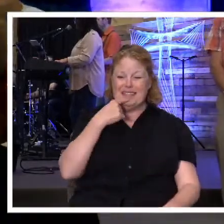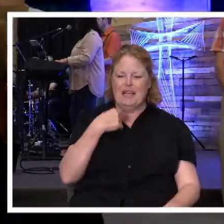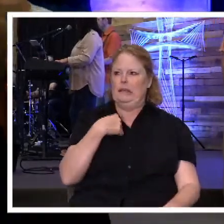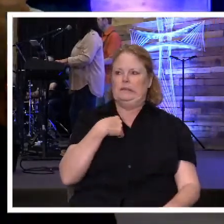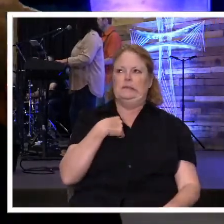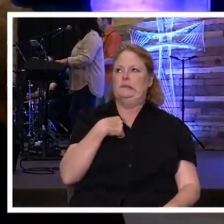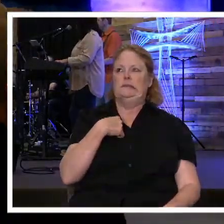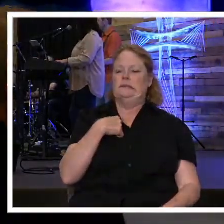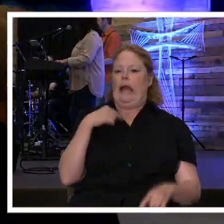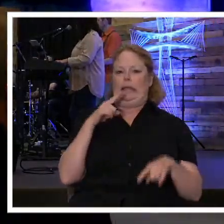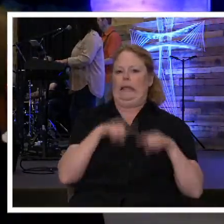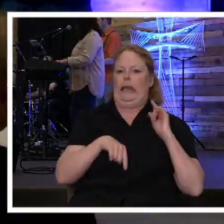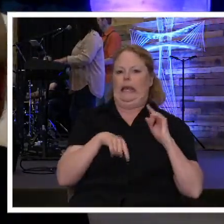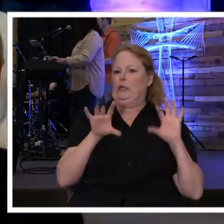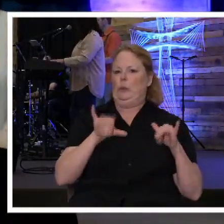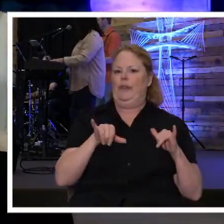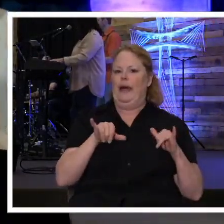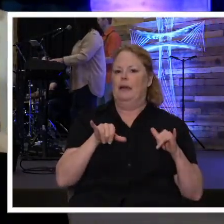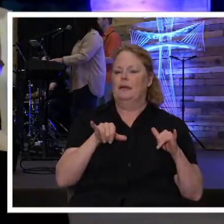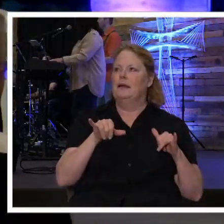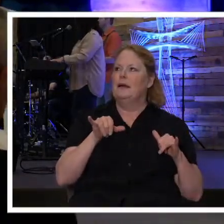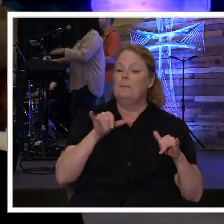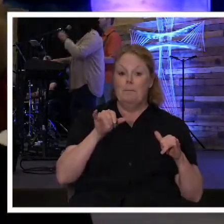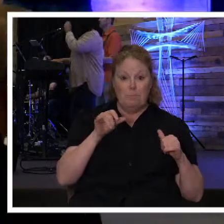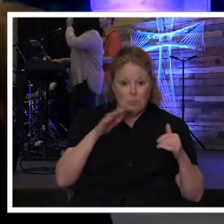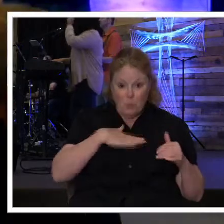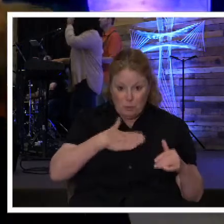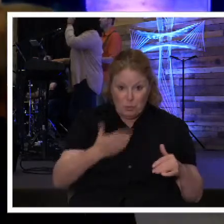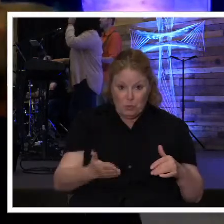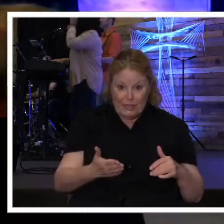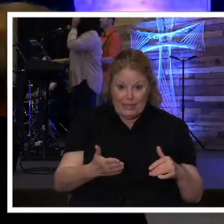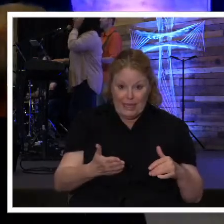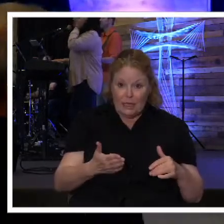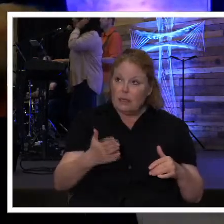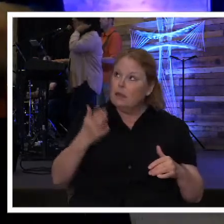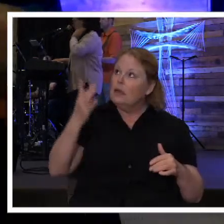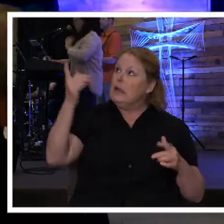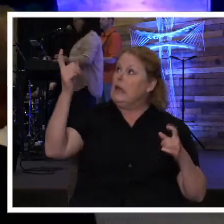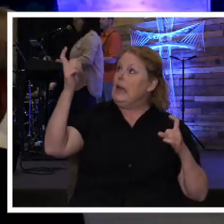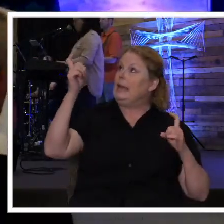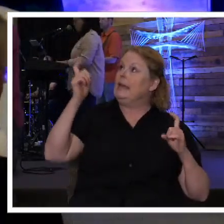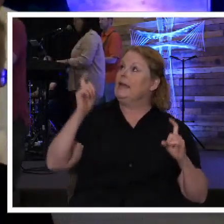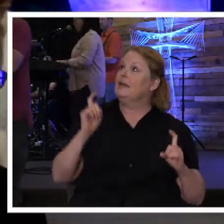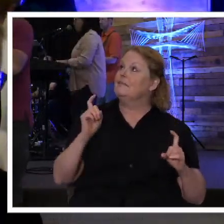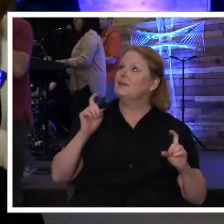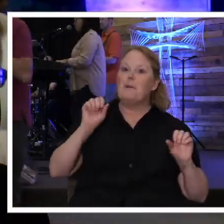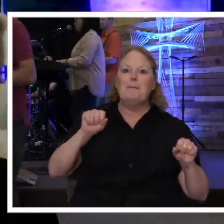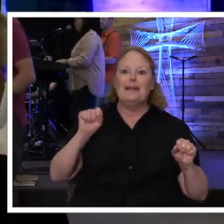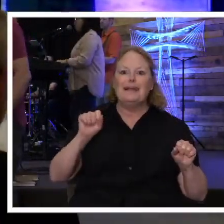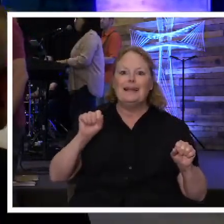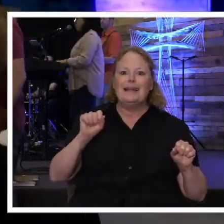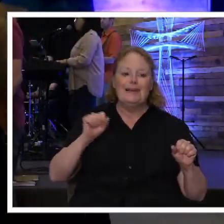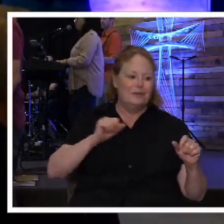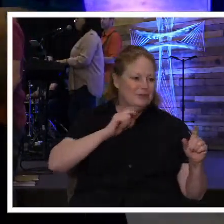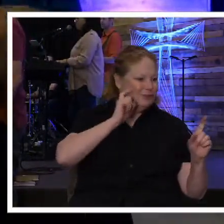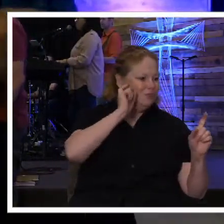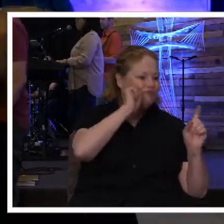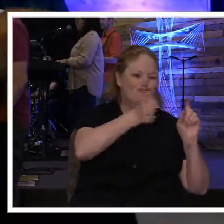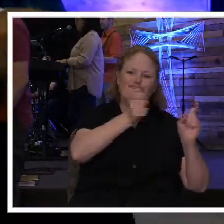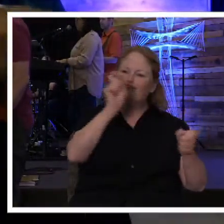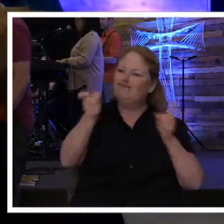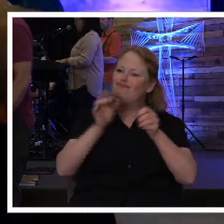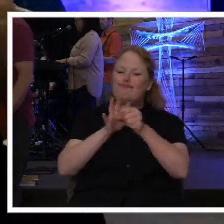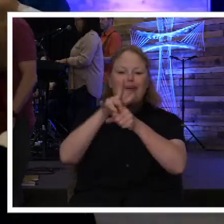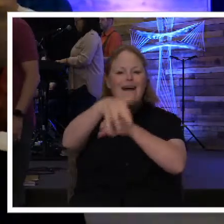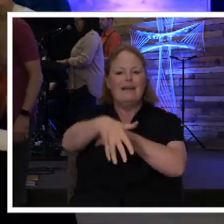Lord begins to open up our hearts to levels of generosity. I believe that if you want